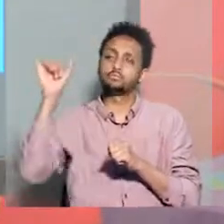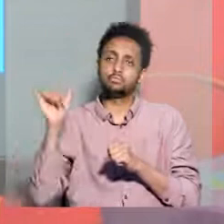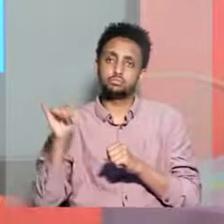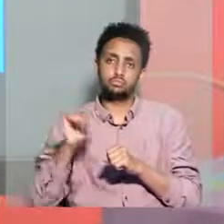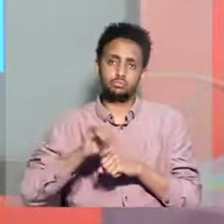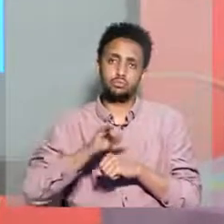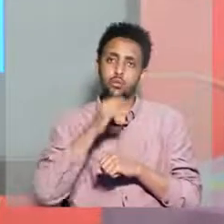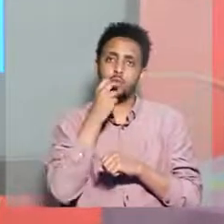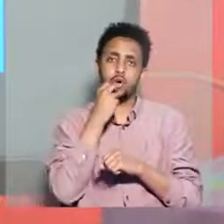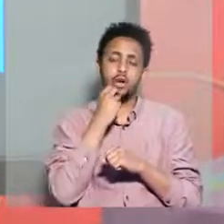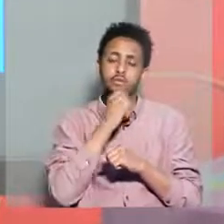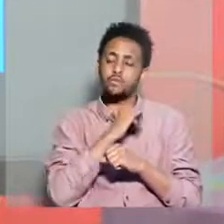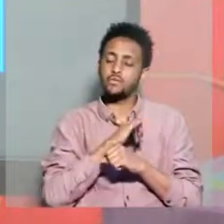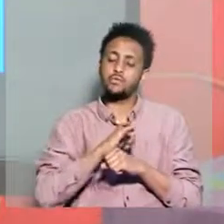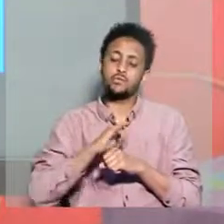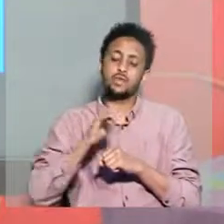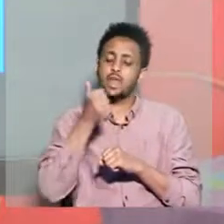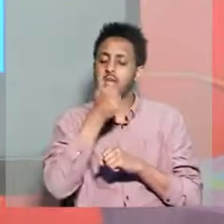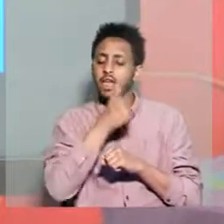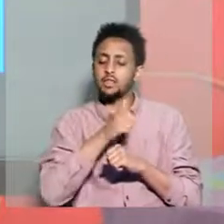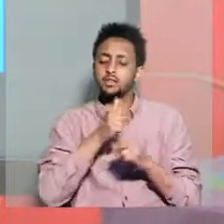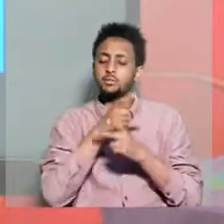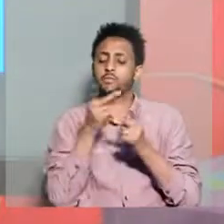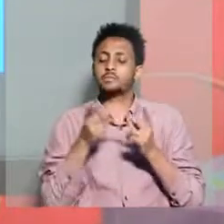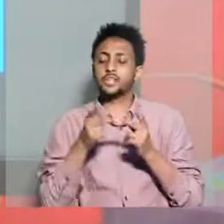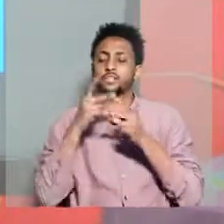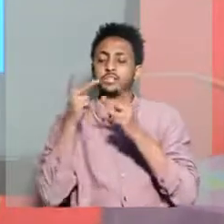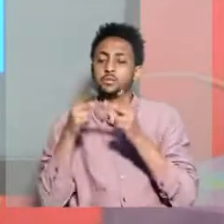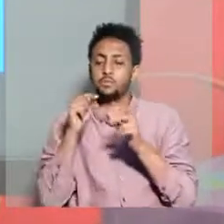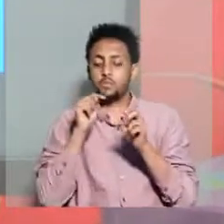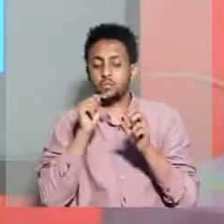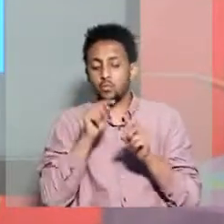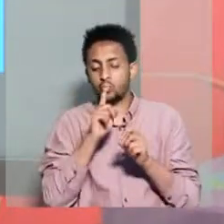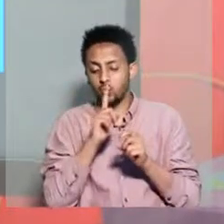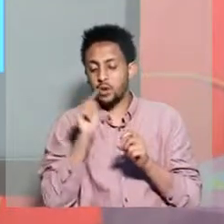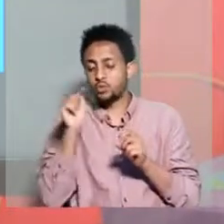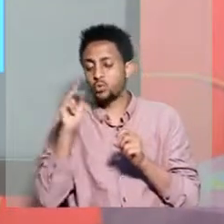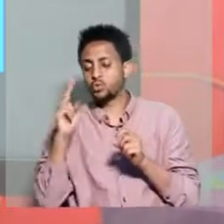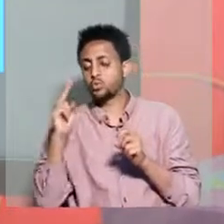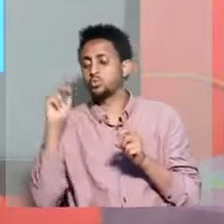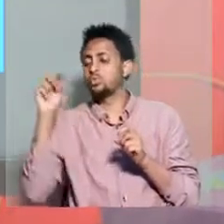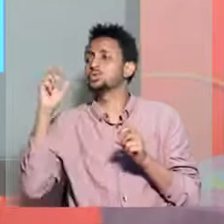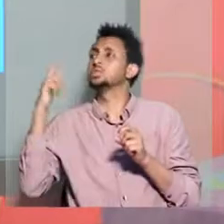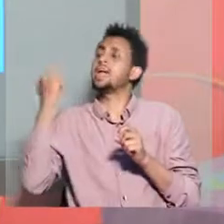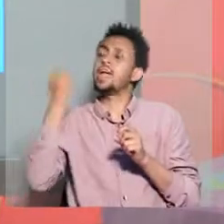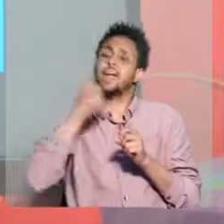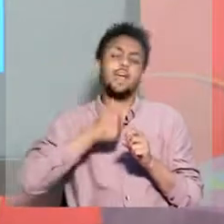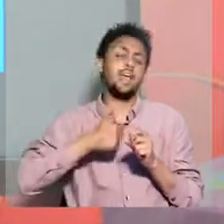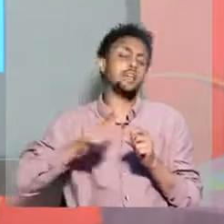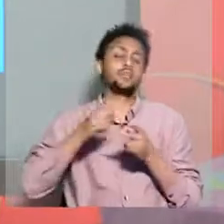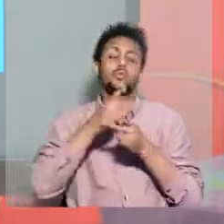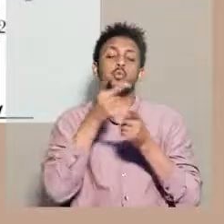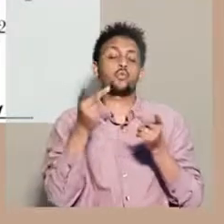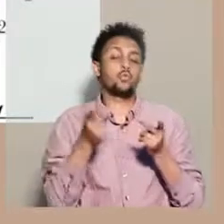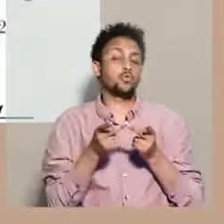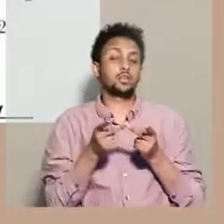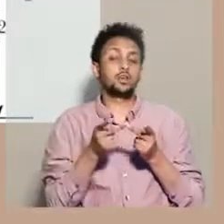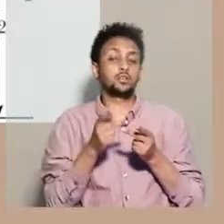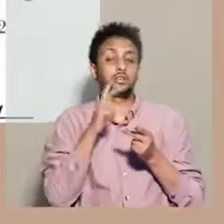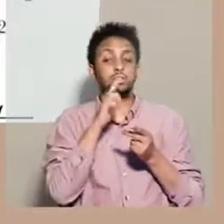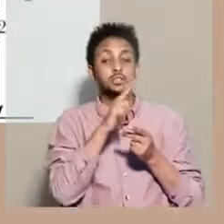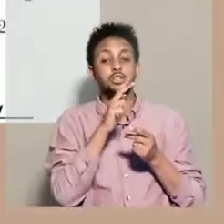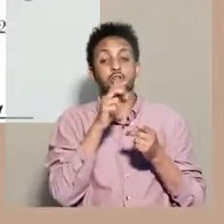this, at any section, you might take at point 1 here, point 2 here, point 3, at any section, the summation of these